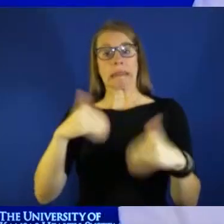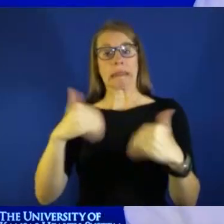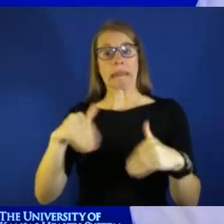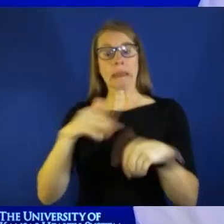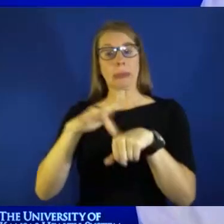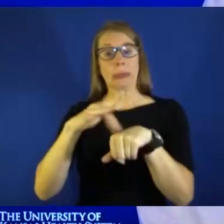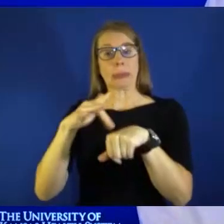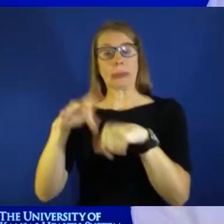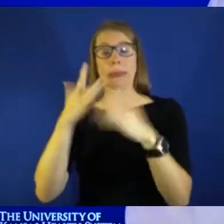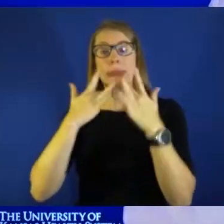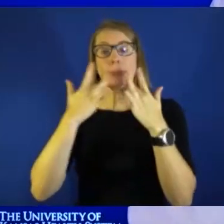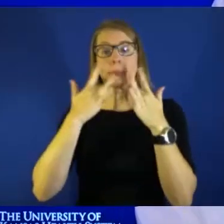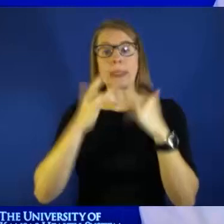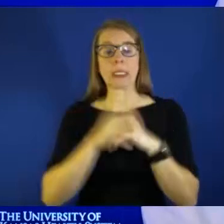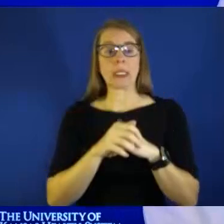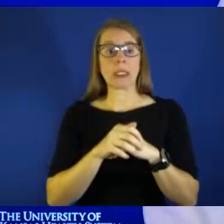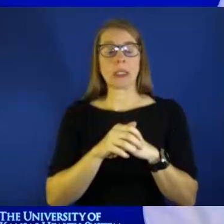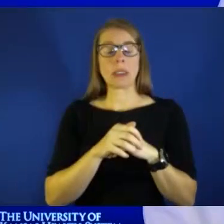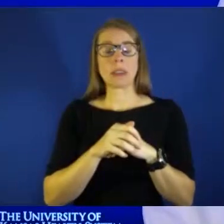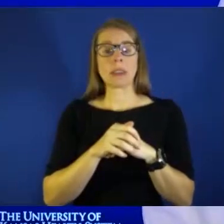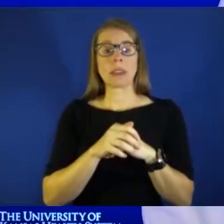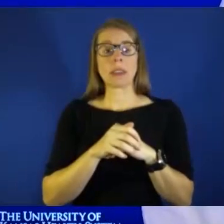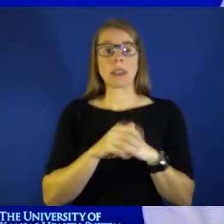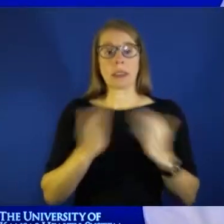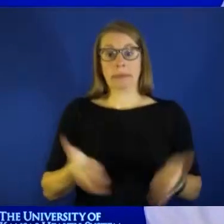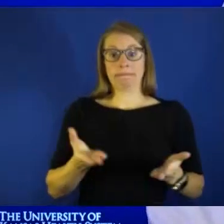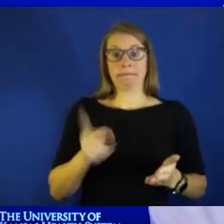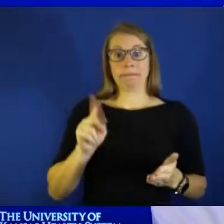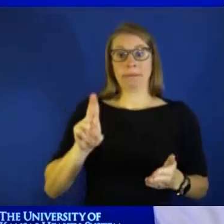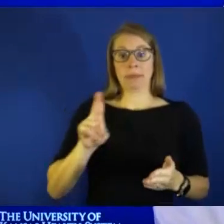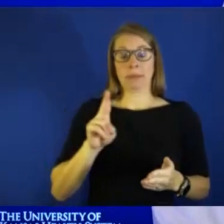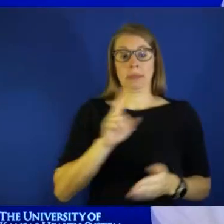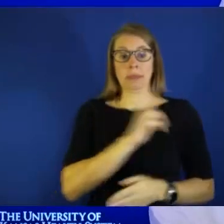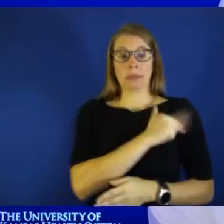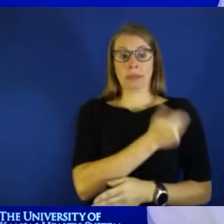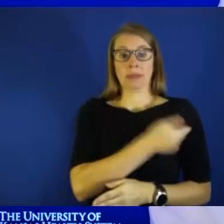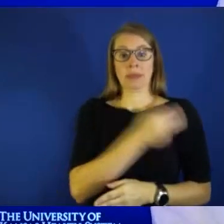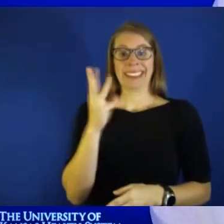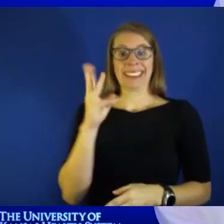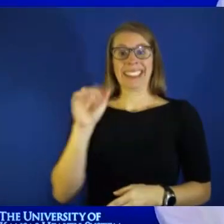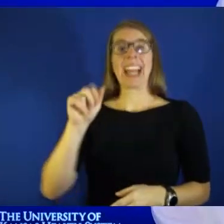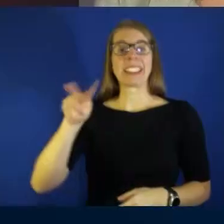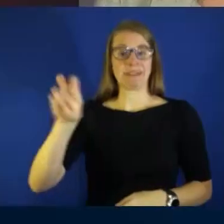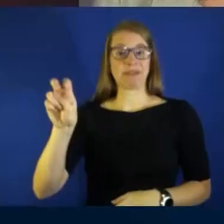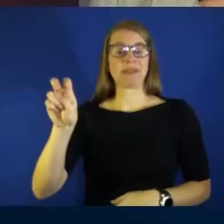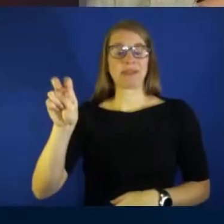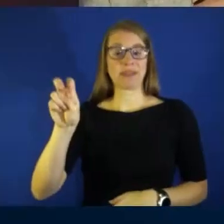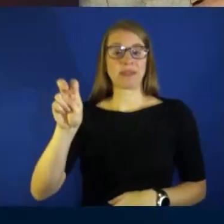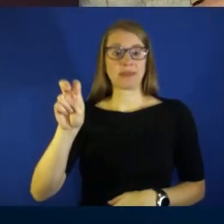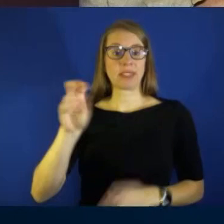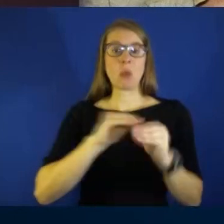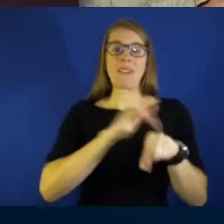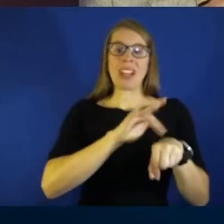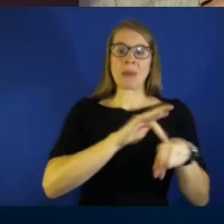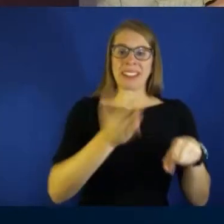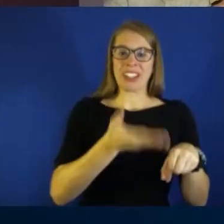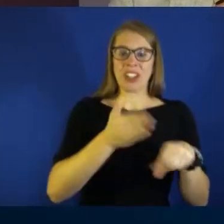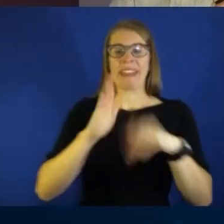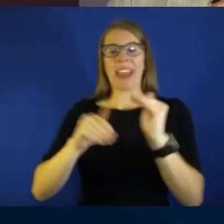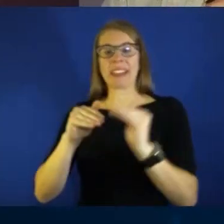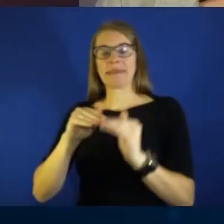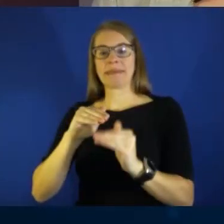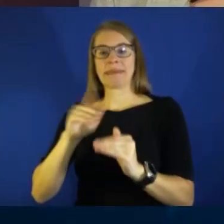has 12 active infections. We here at the KU Hospital, 16 active infections. Any reporters on the line today?